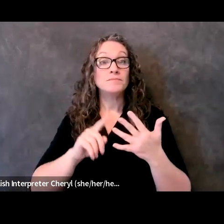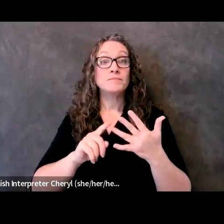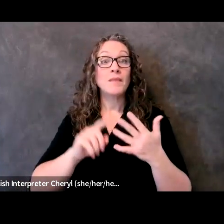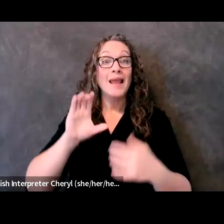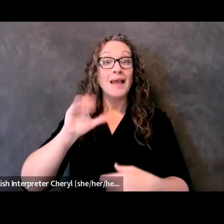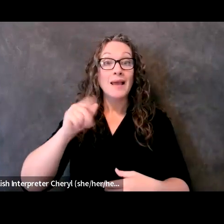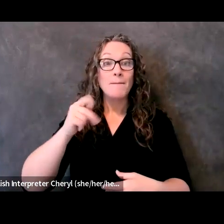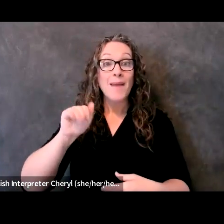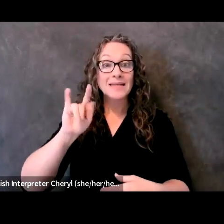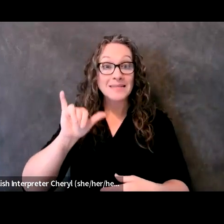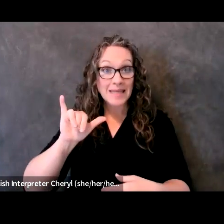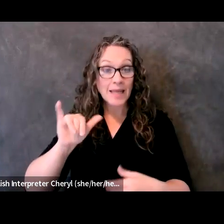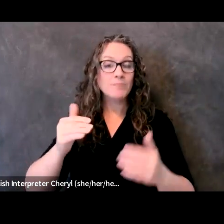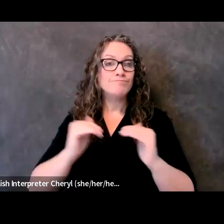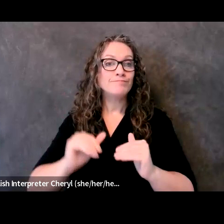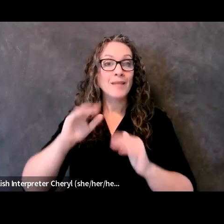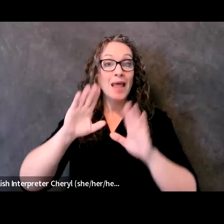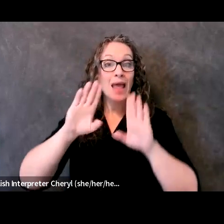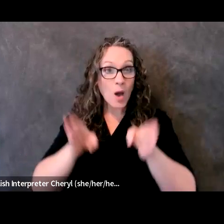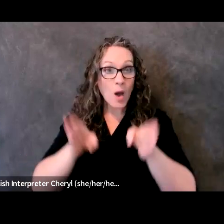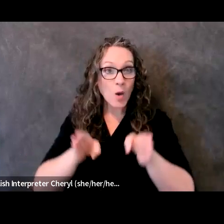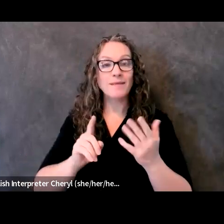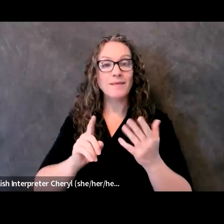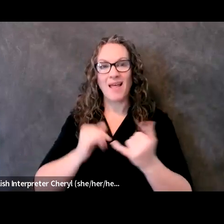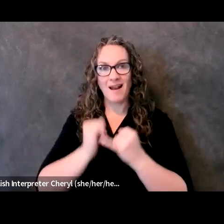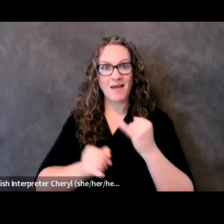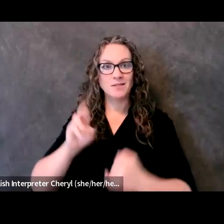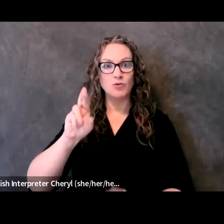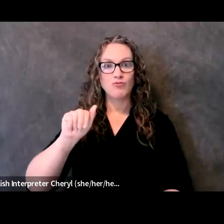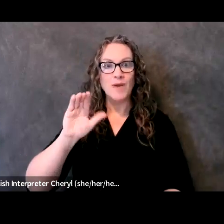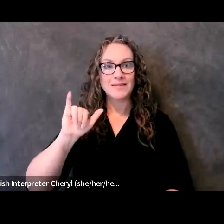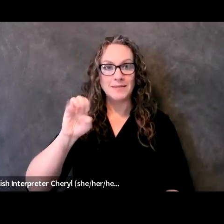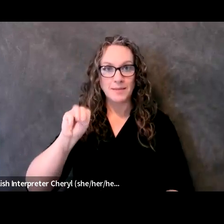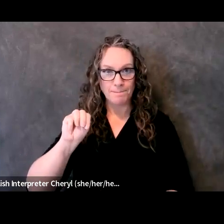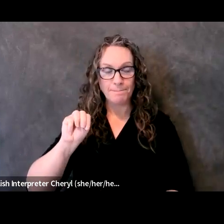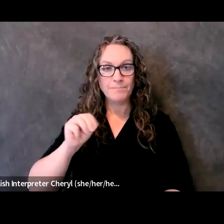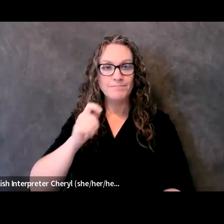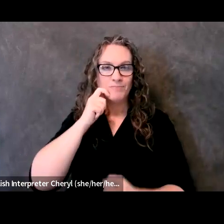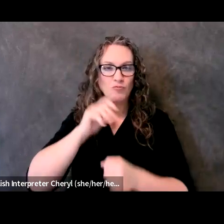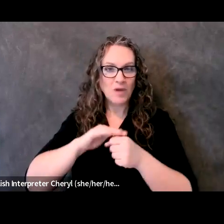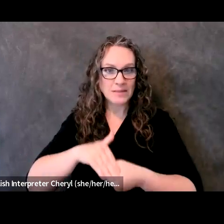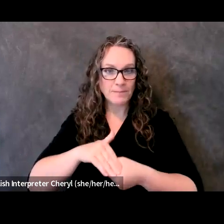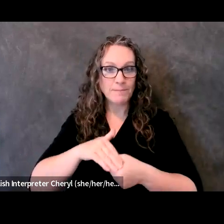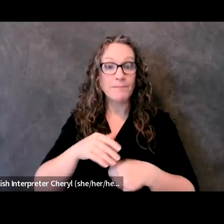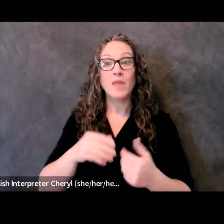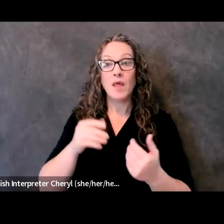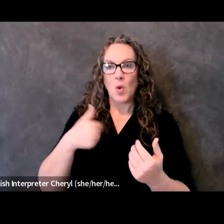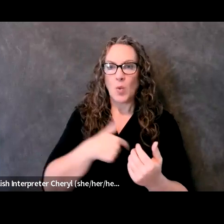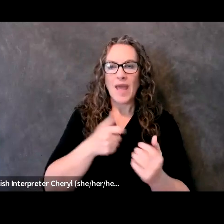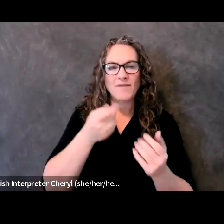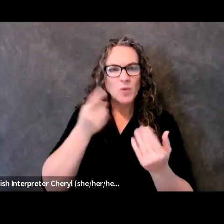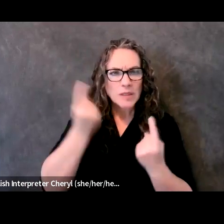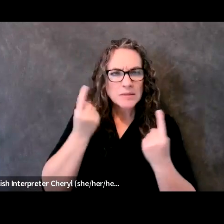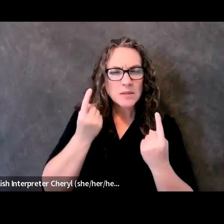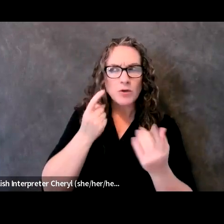housing, and racism. These influencers are important in the areas that need to be considered, and also identify